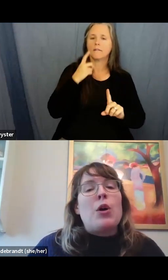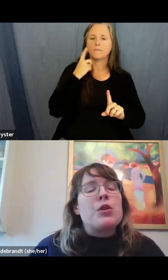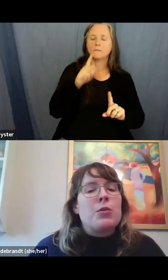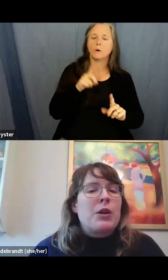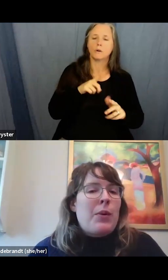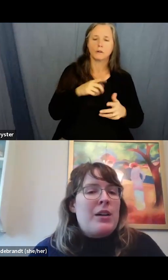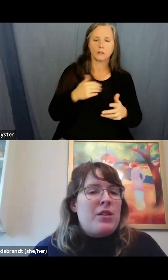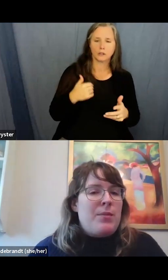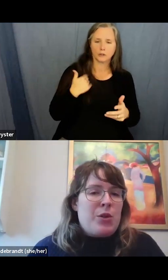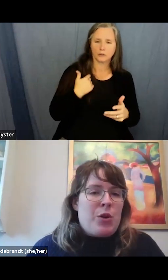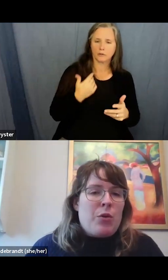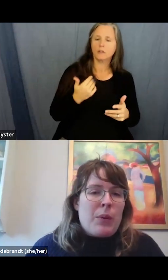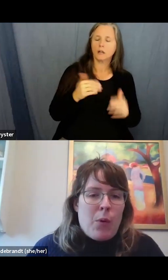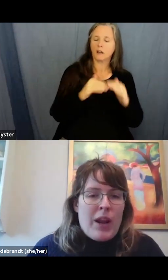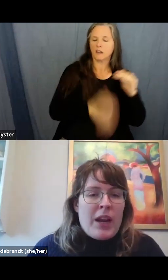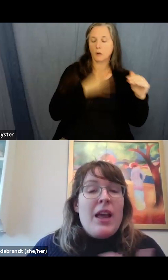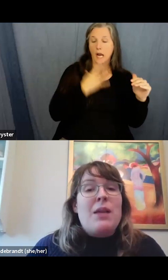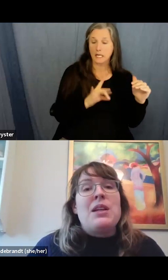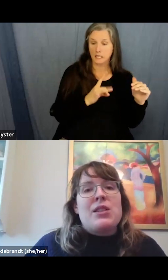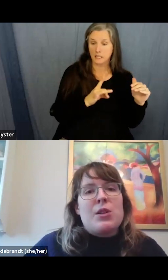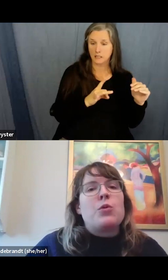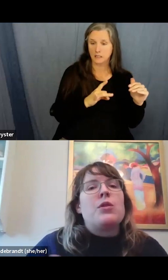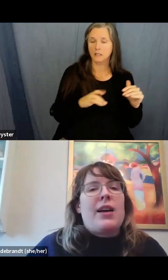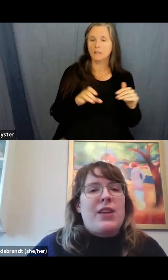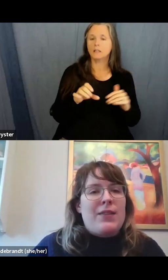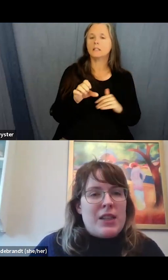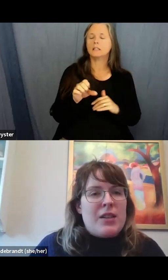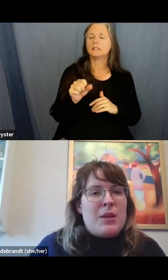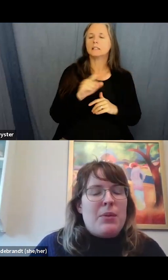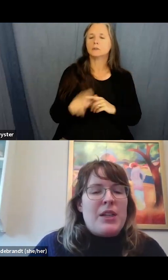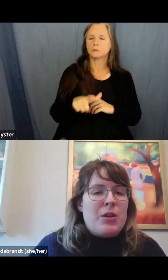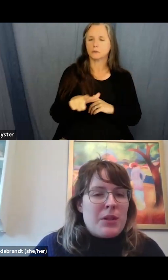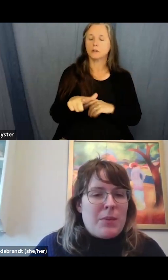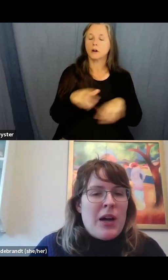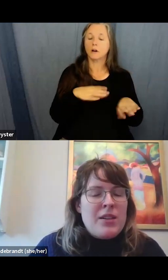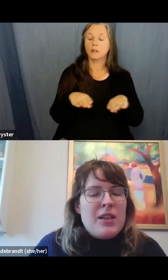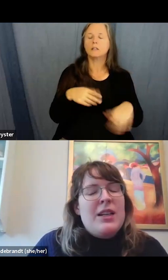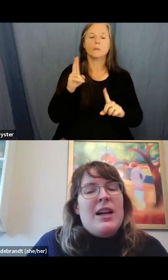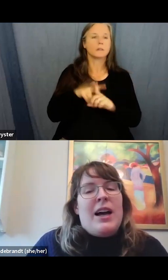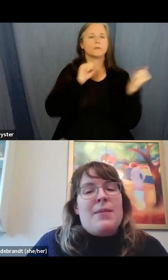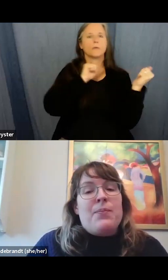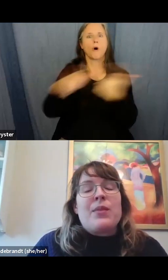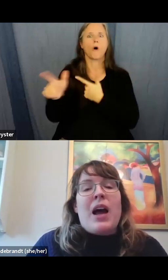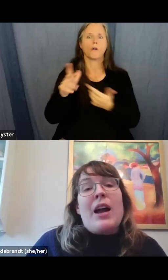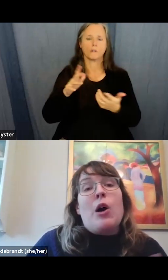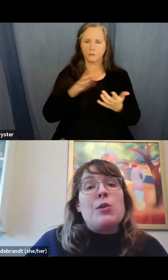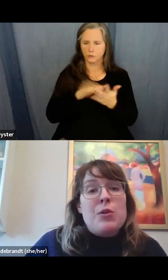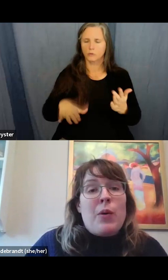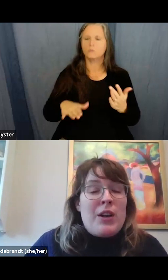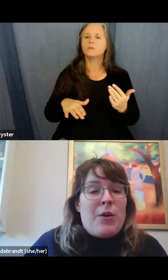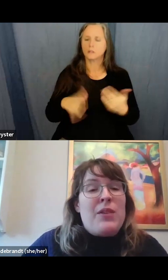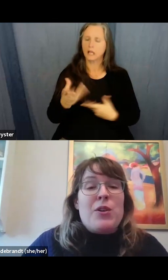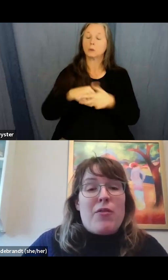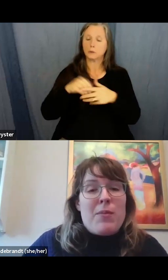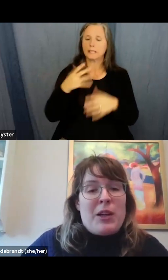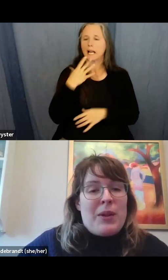but also requires some external reporting. It means that schools have to have systems in place to respond. I also want